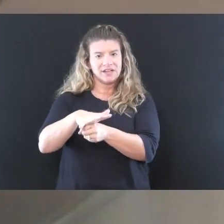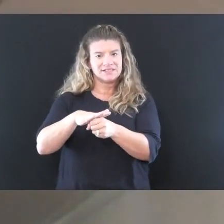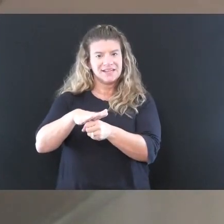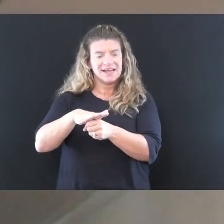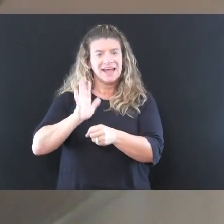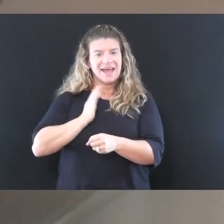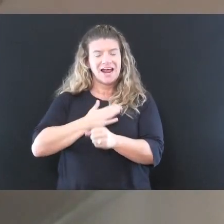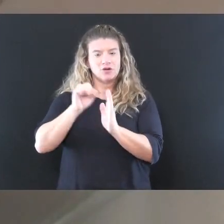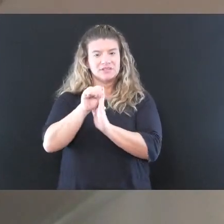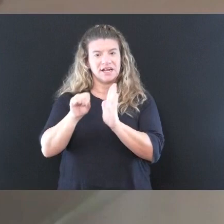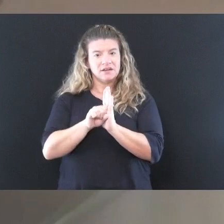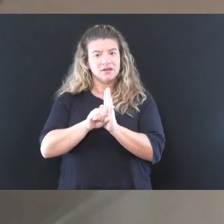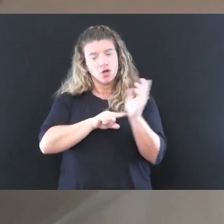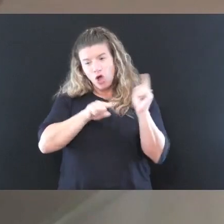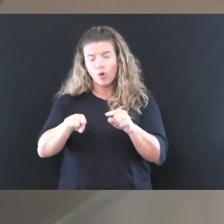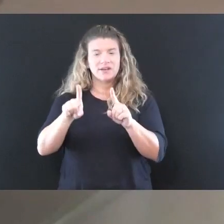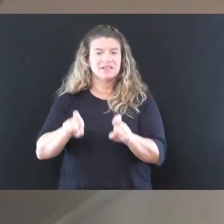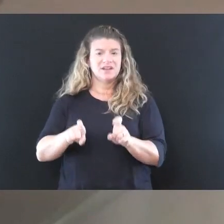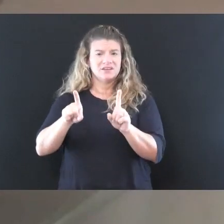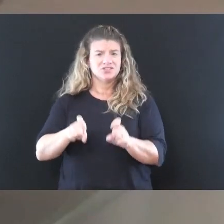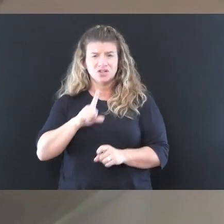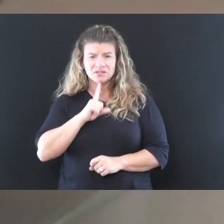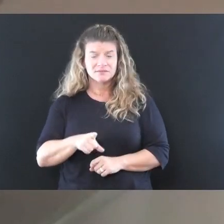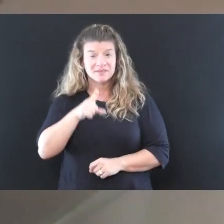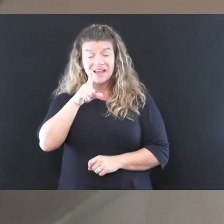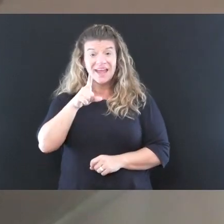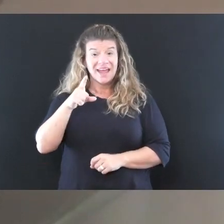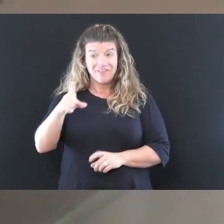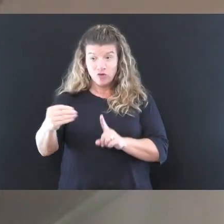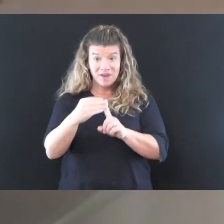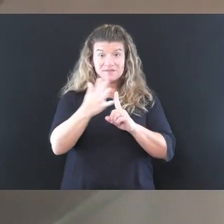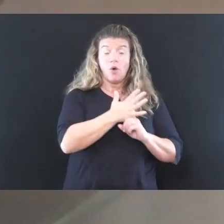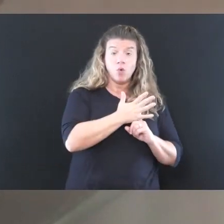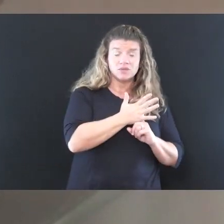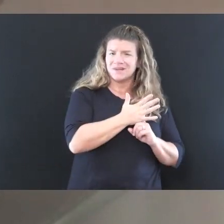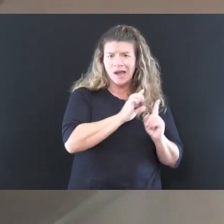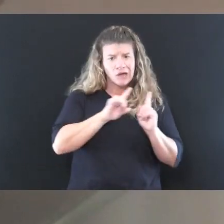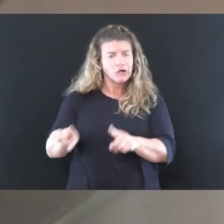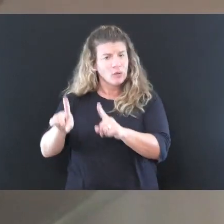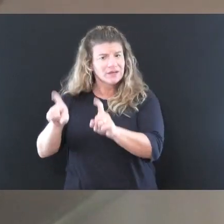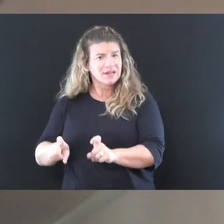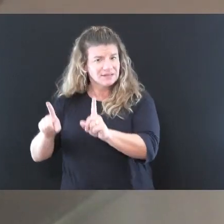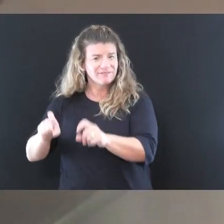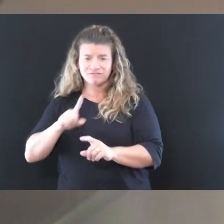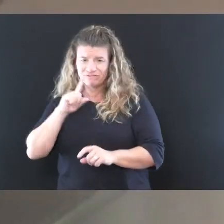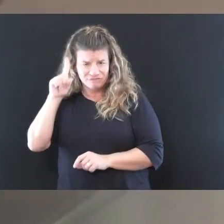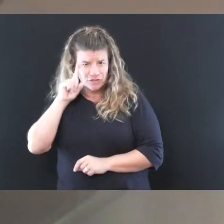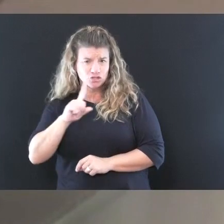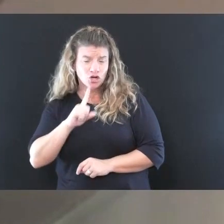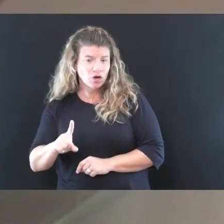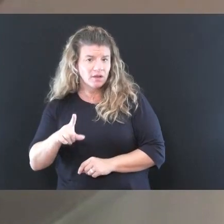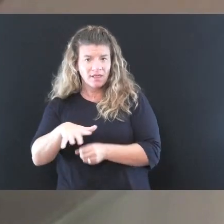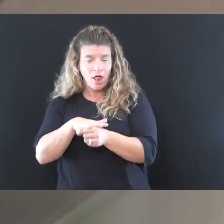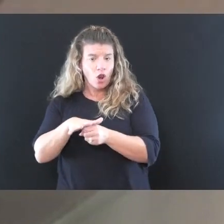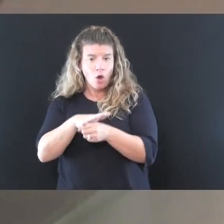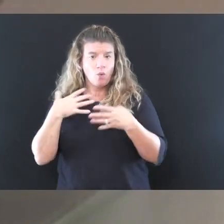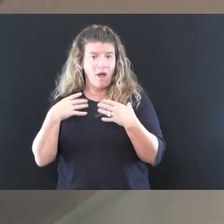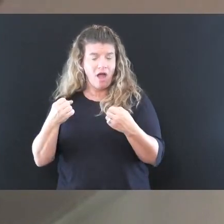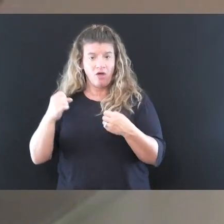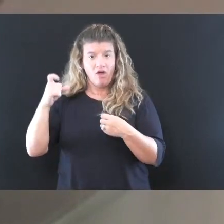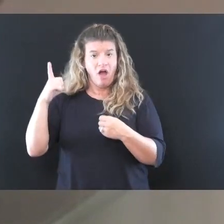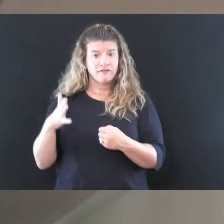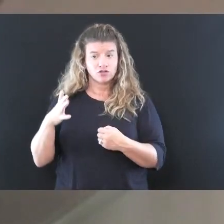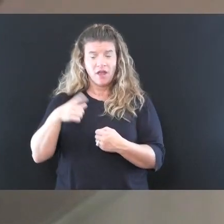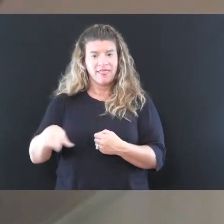state, to come and get tested. You know, certainly if you get exposed to contact, then the local health officers